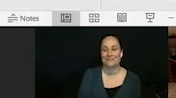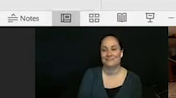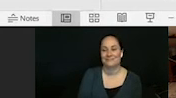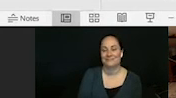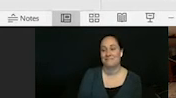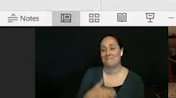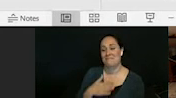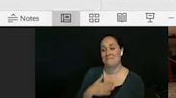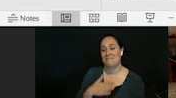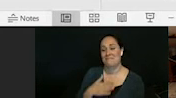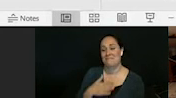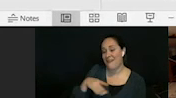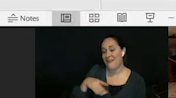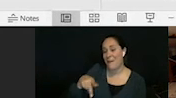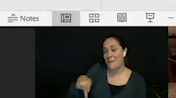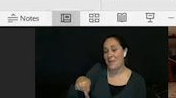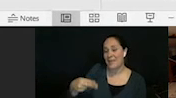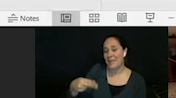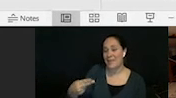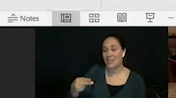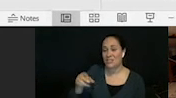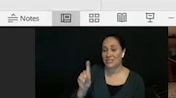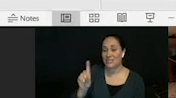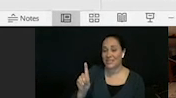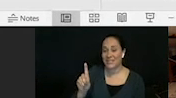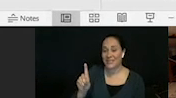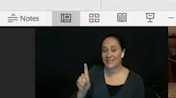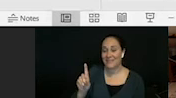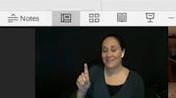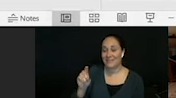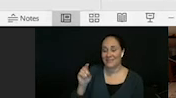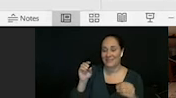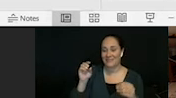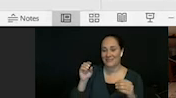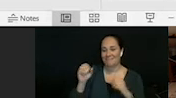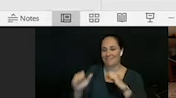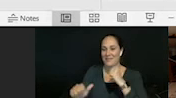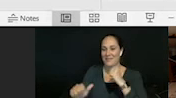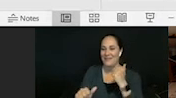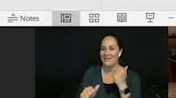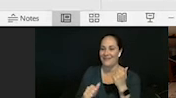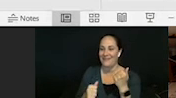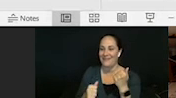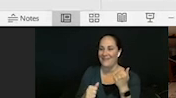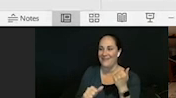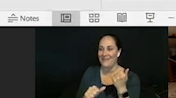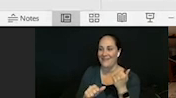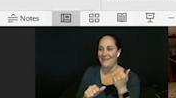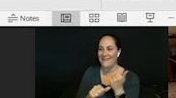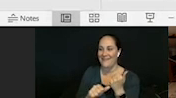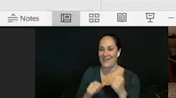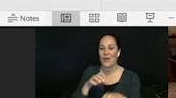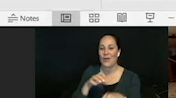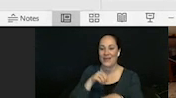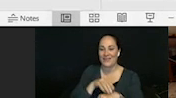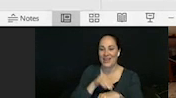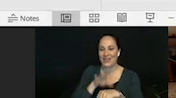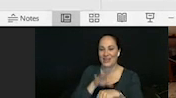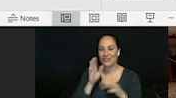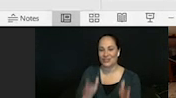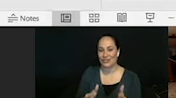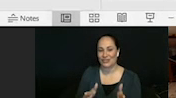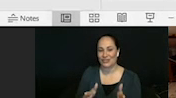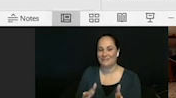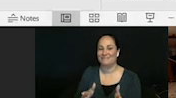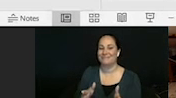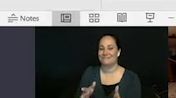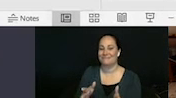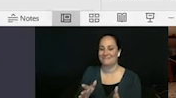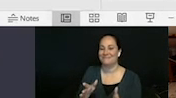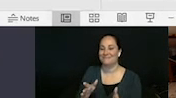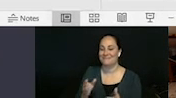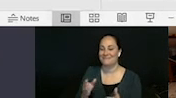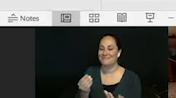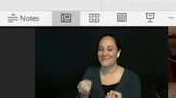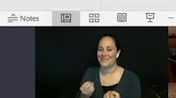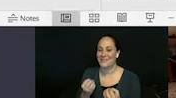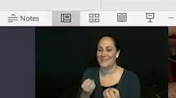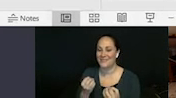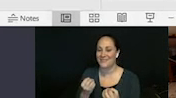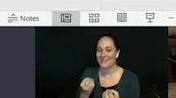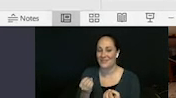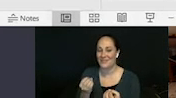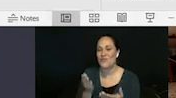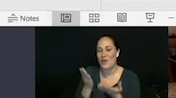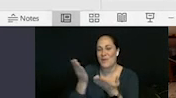advisor always told me to watch Big Bang Theory. I've never have. Even to this day, I've never watched the show. But oh, you really need to,